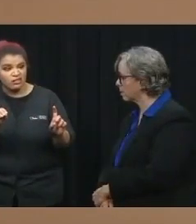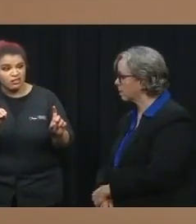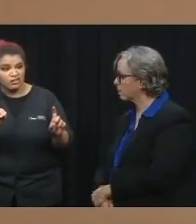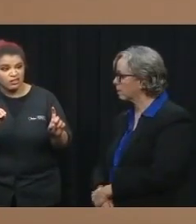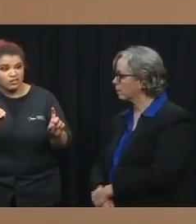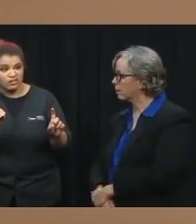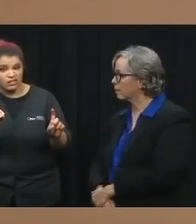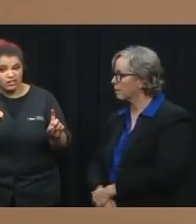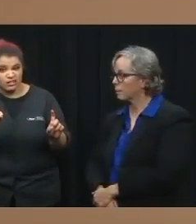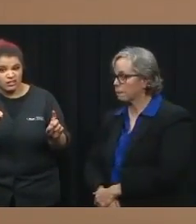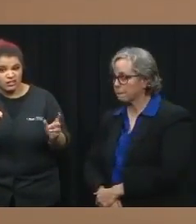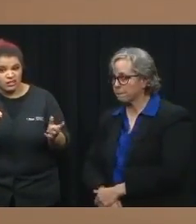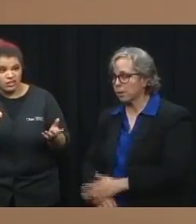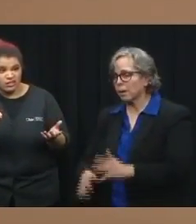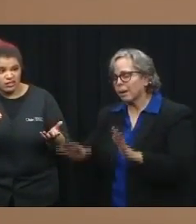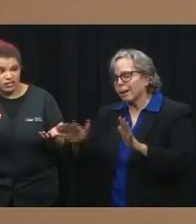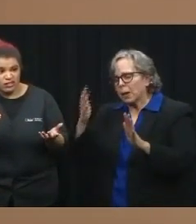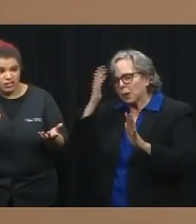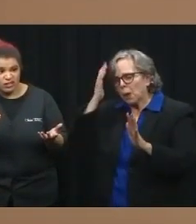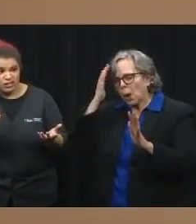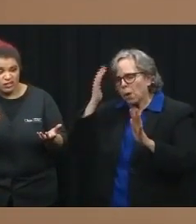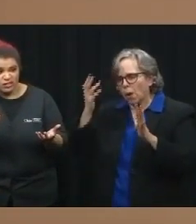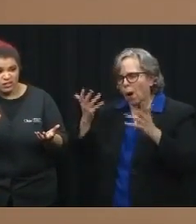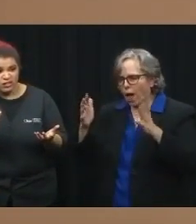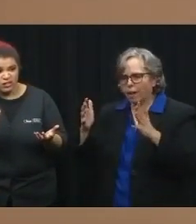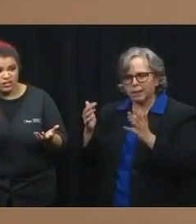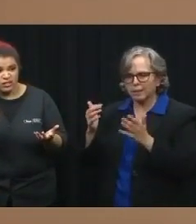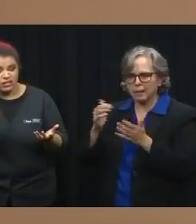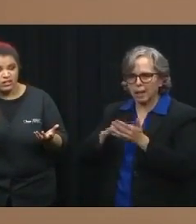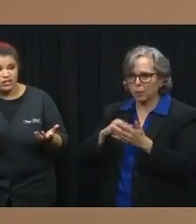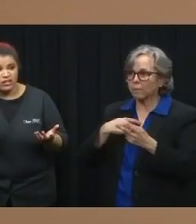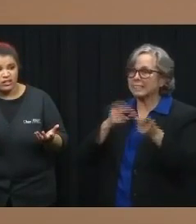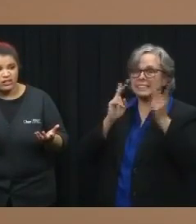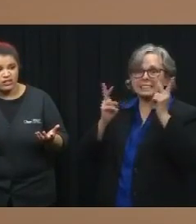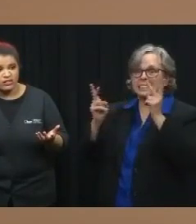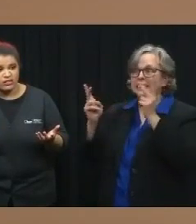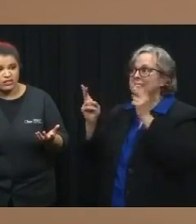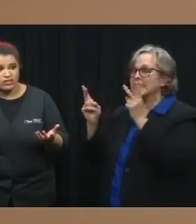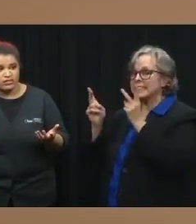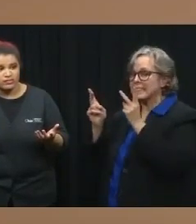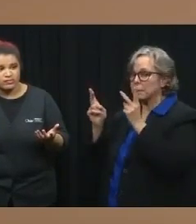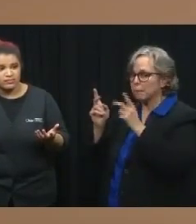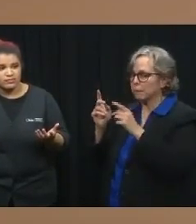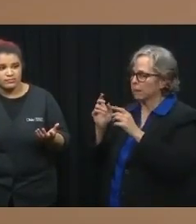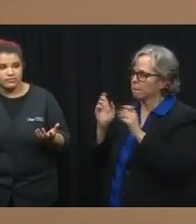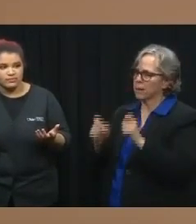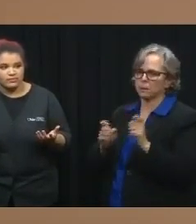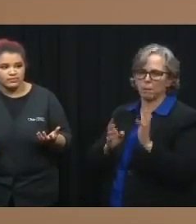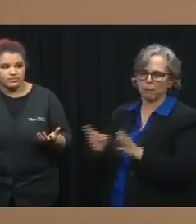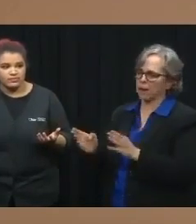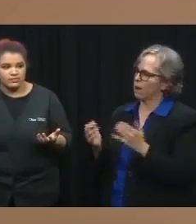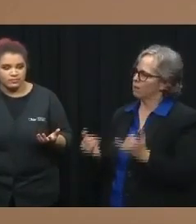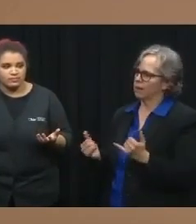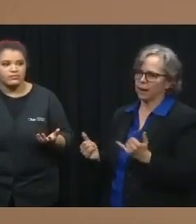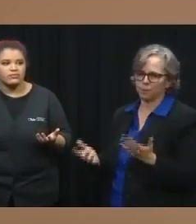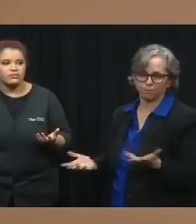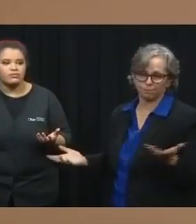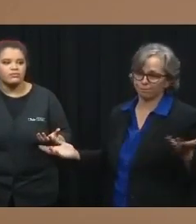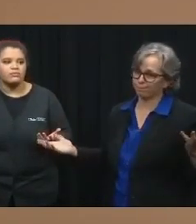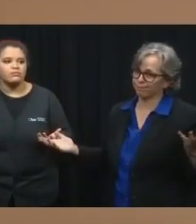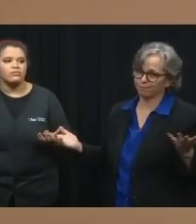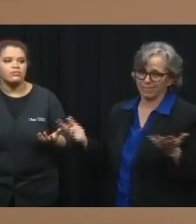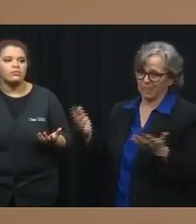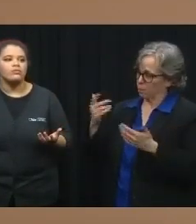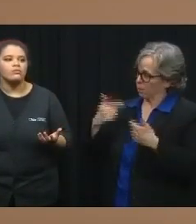trajectory as we've seen worldwide, and that we need to start preparing that hospital capacity now, and that's exactly what we're doing.